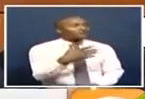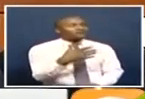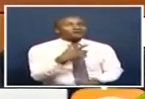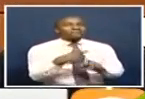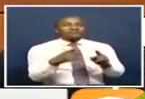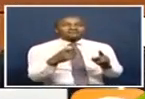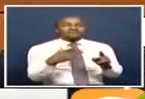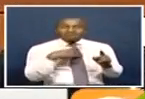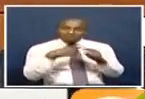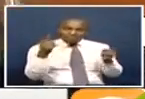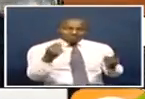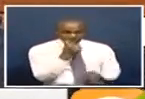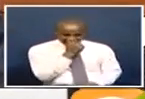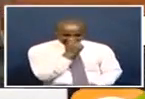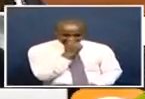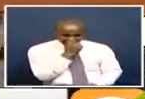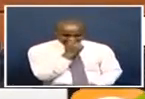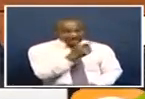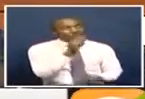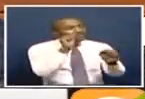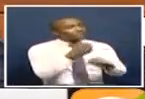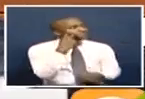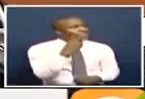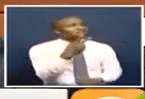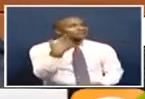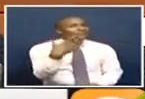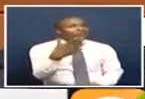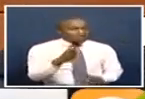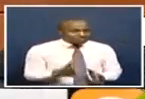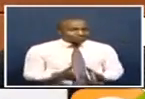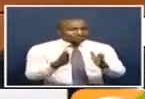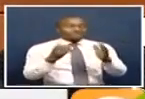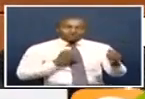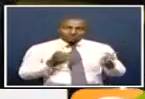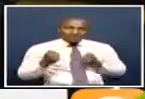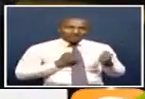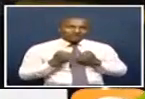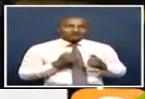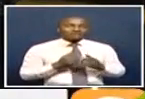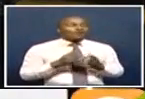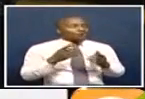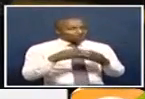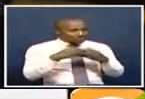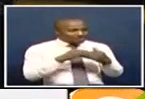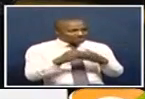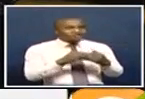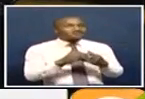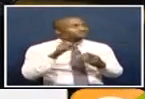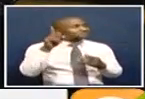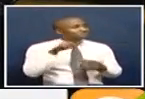people are opposing. You plastic. Can't see a paper yeah. on the street of Rwanda. Or plastic. Yeah, or plastic. Plastic is banned. Yeah.